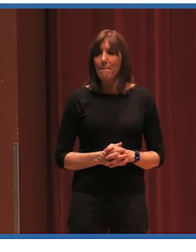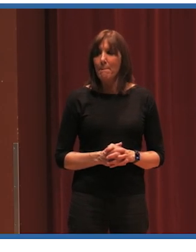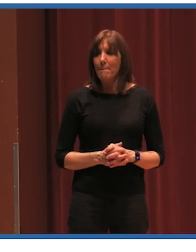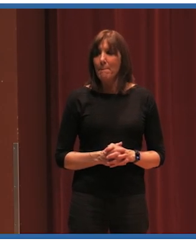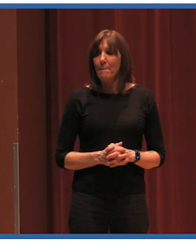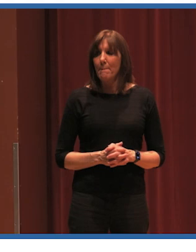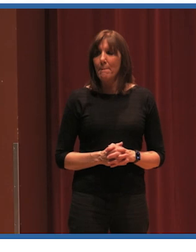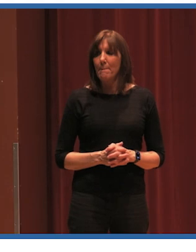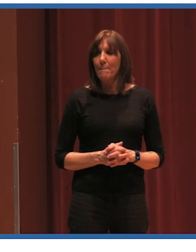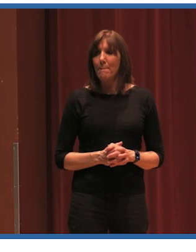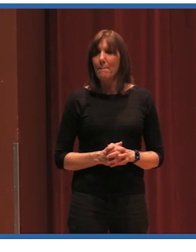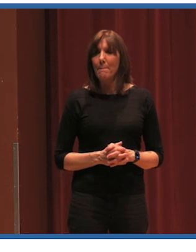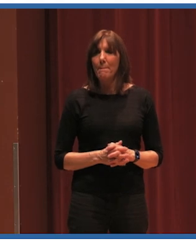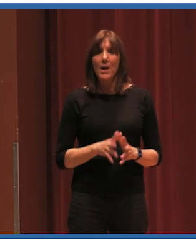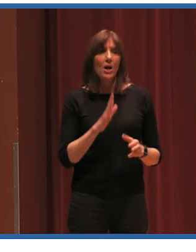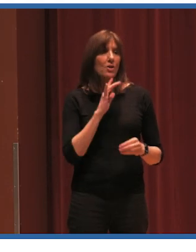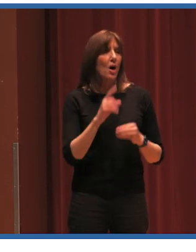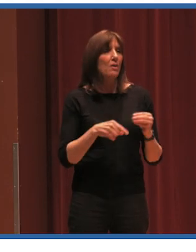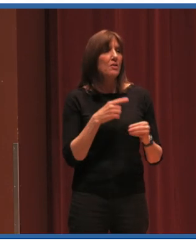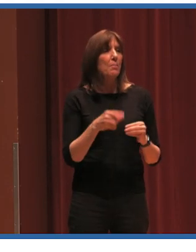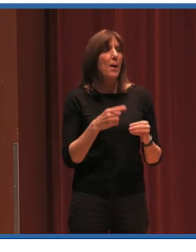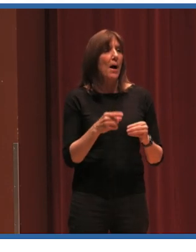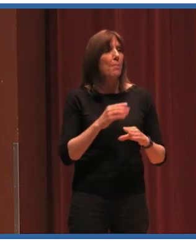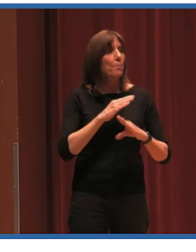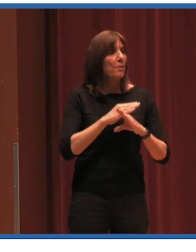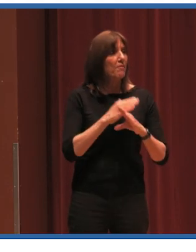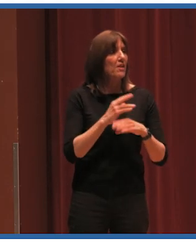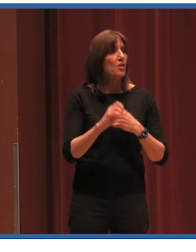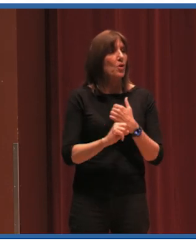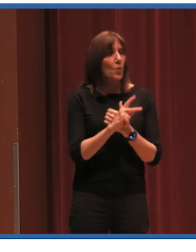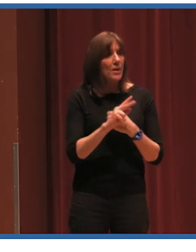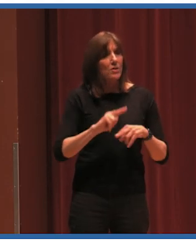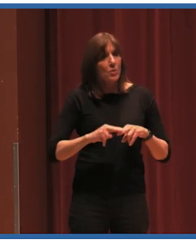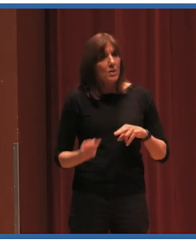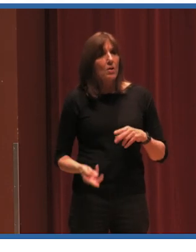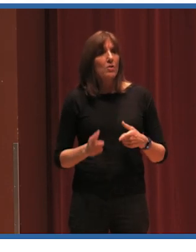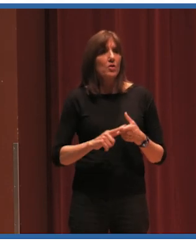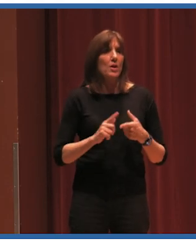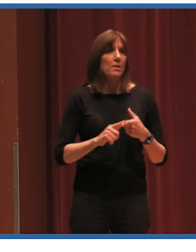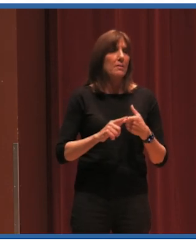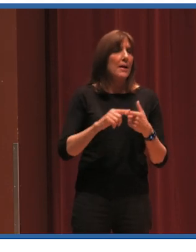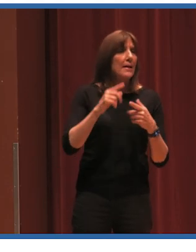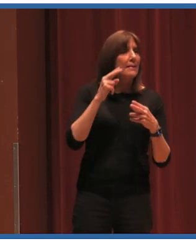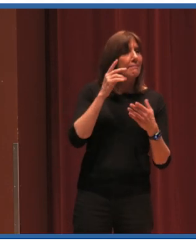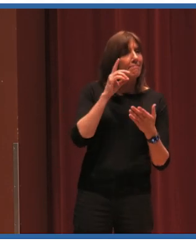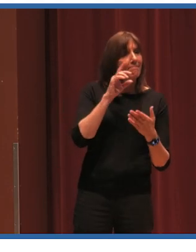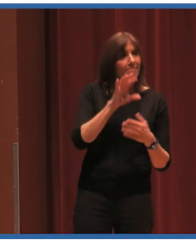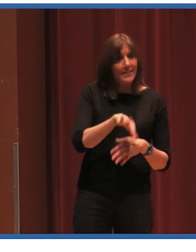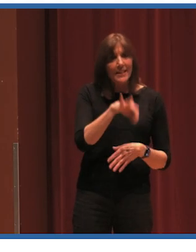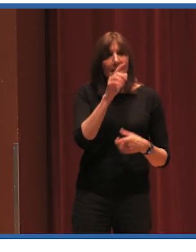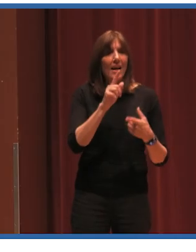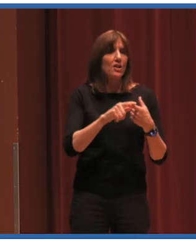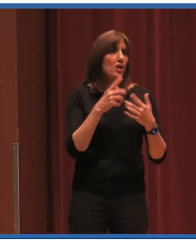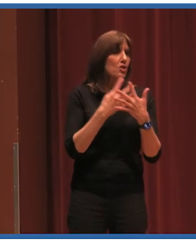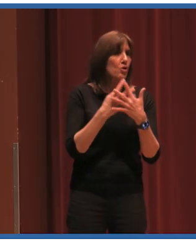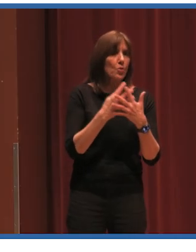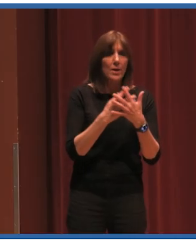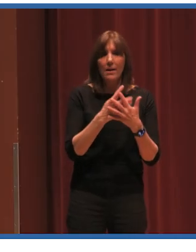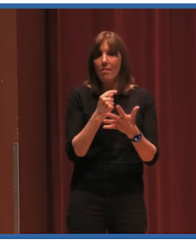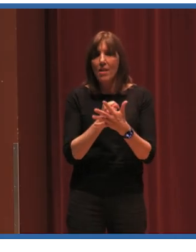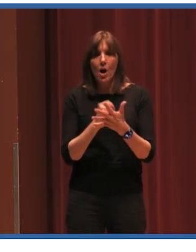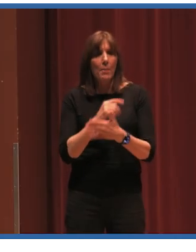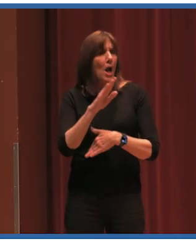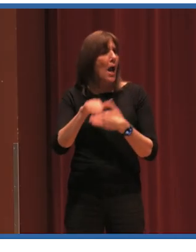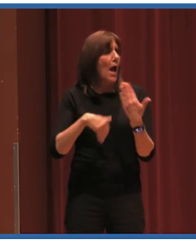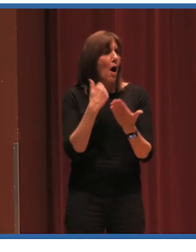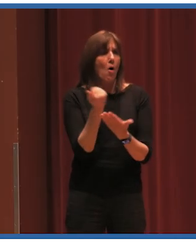And it covers things like prevention and risk reduction, early detection and screening, diagnosis and cancer-directed therapy, all the way through survivorship